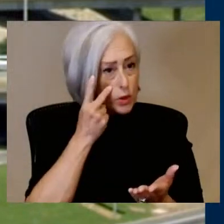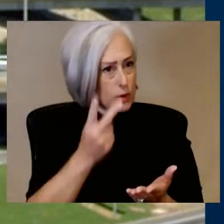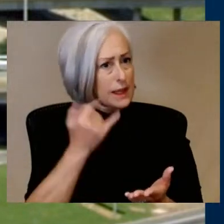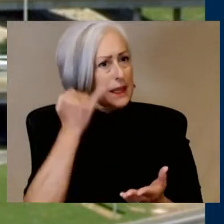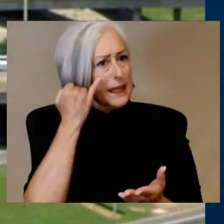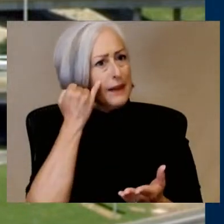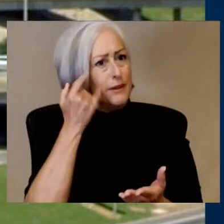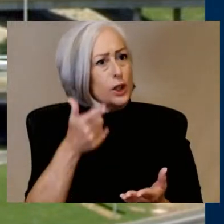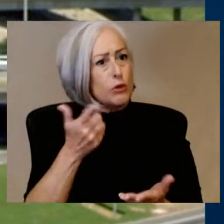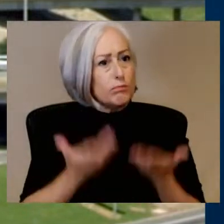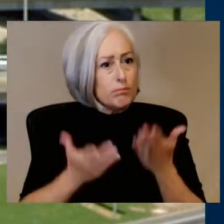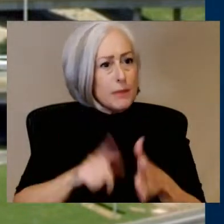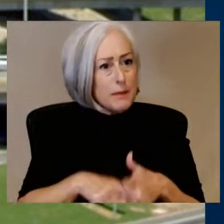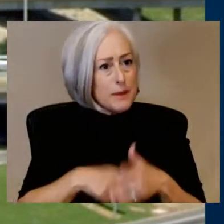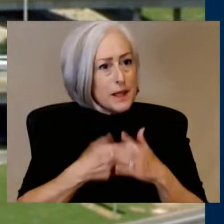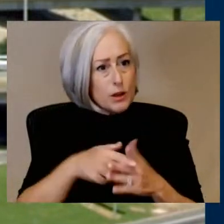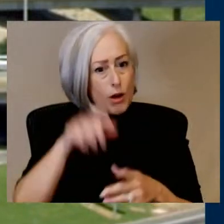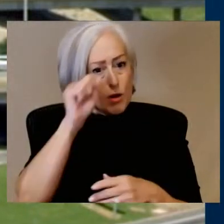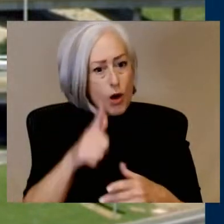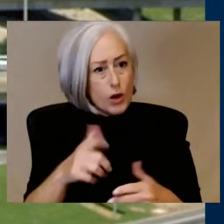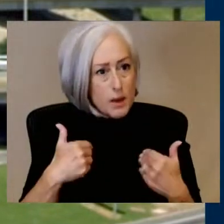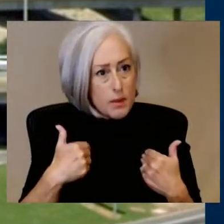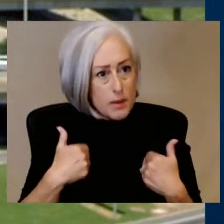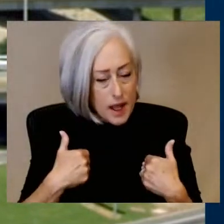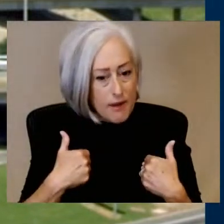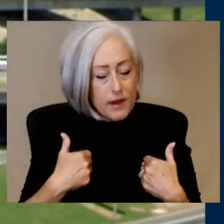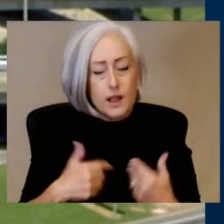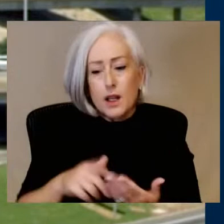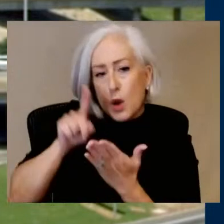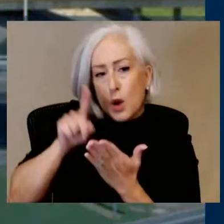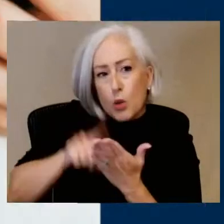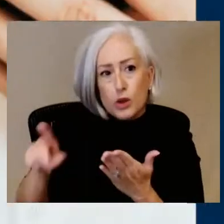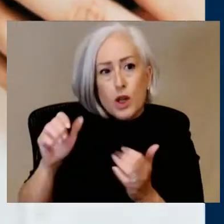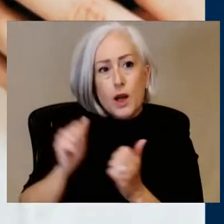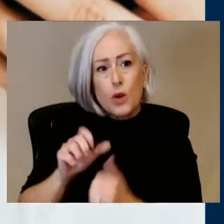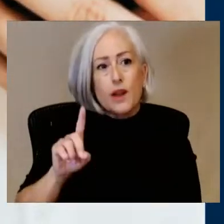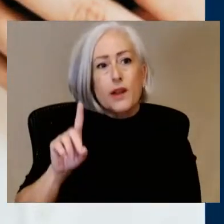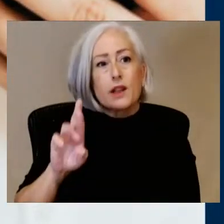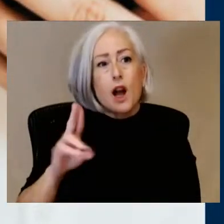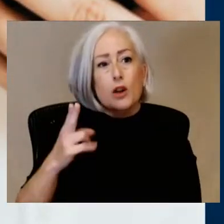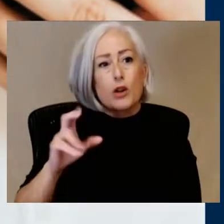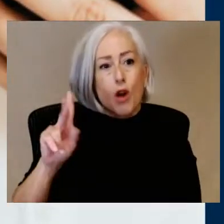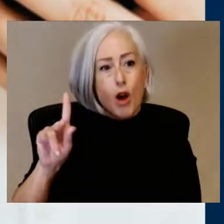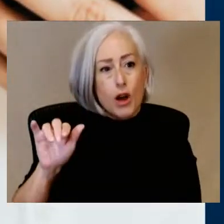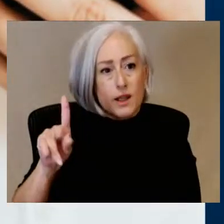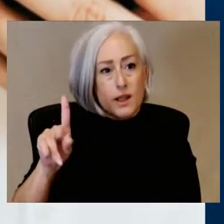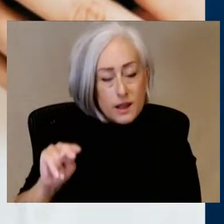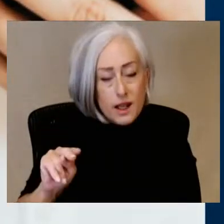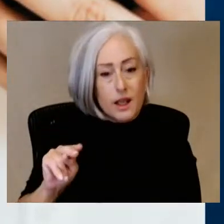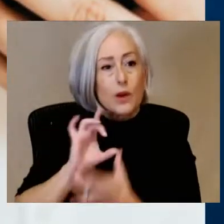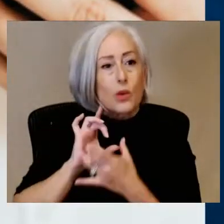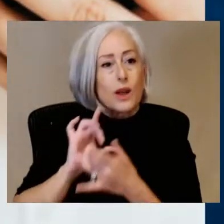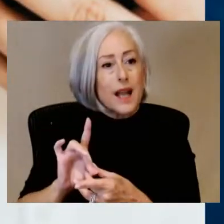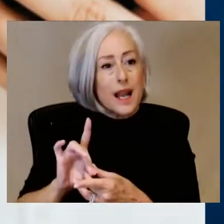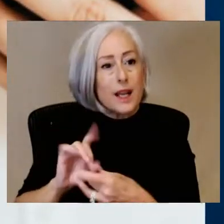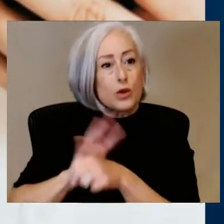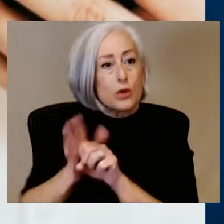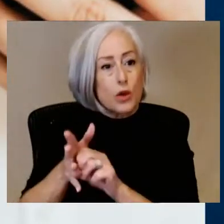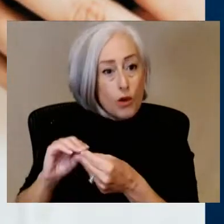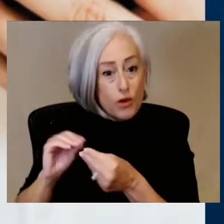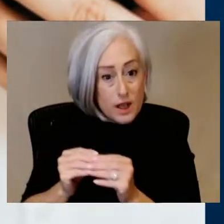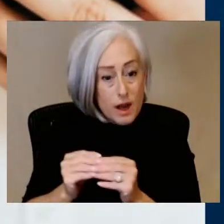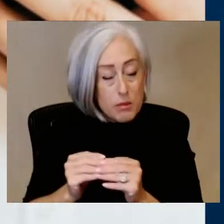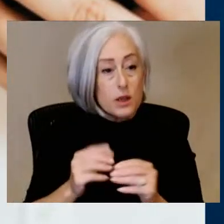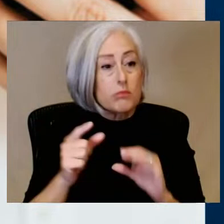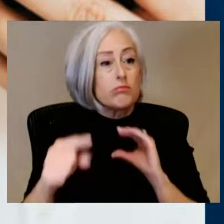in with Dr. Dana Hawkinson for our latest COVID numbers. So make sure to get your questions sent in to us on